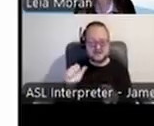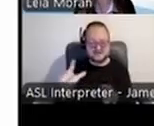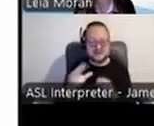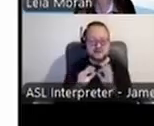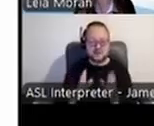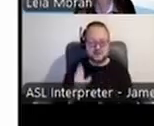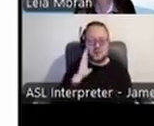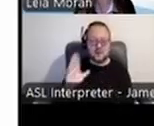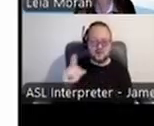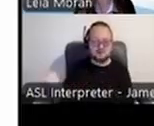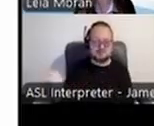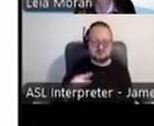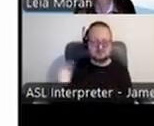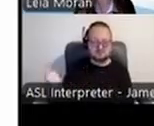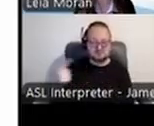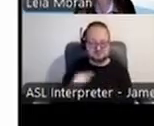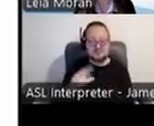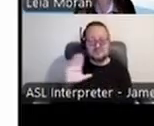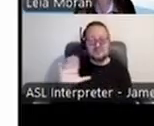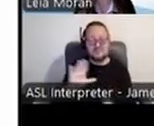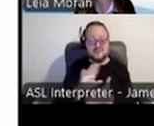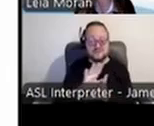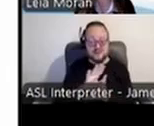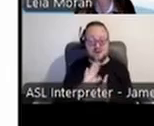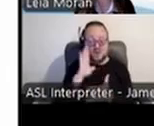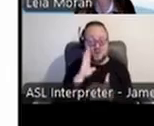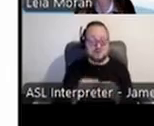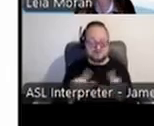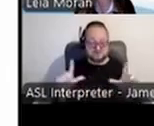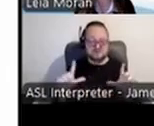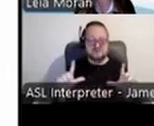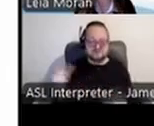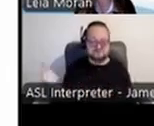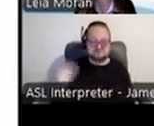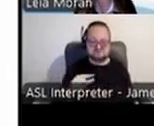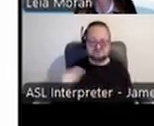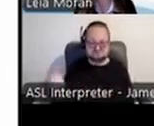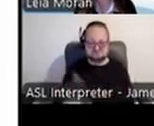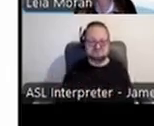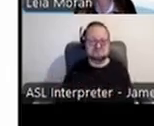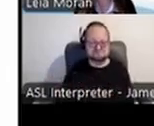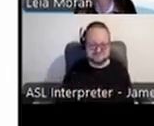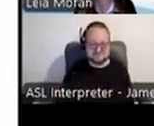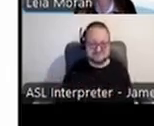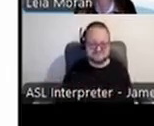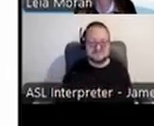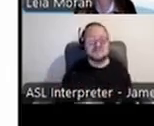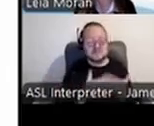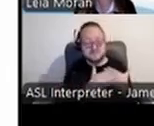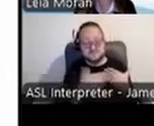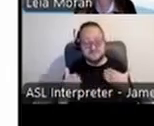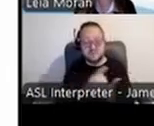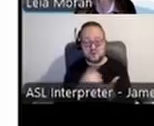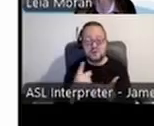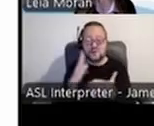interpreters whose video feeds will be spotlighted while they are actively interpreting. In the coming weeks, we will post the slides